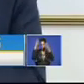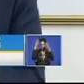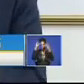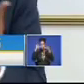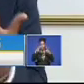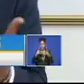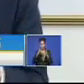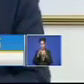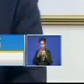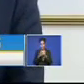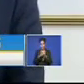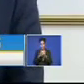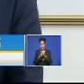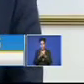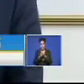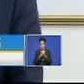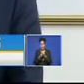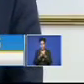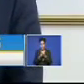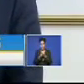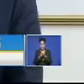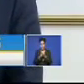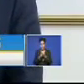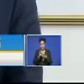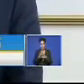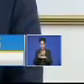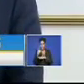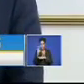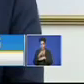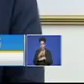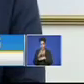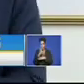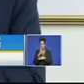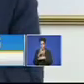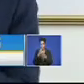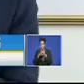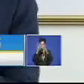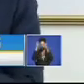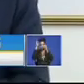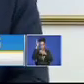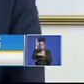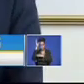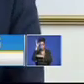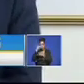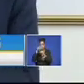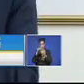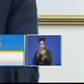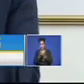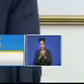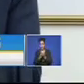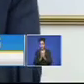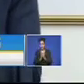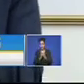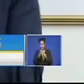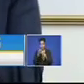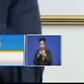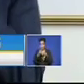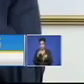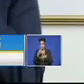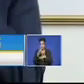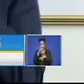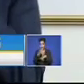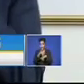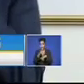how that's impacting us and whatever, and I would have explained that. I would have also pointed out that when one look at the amount